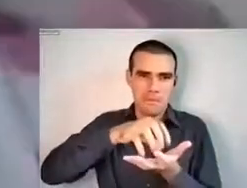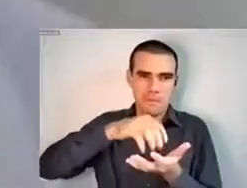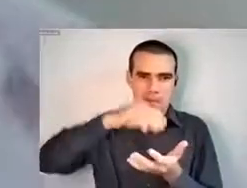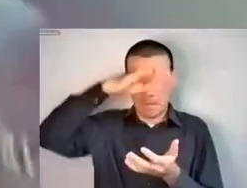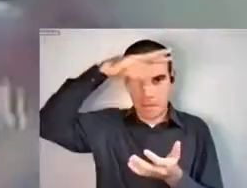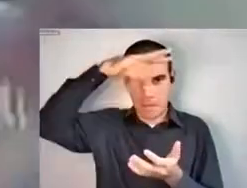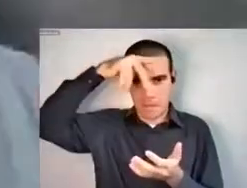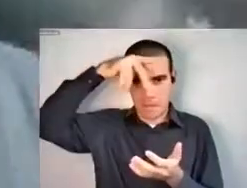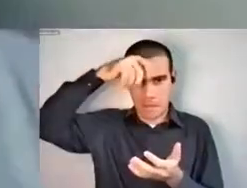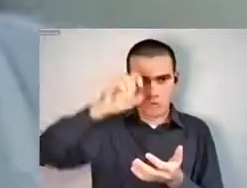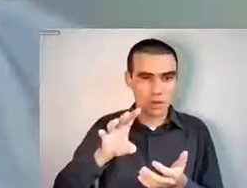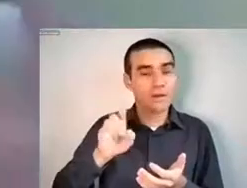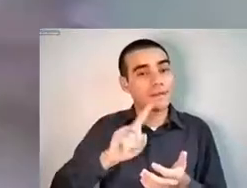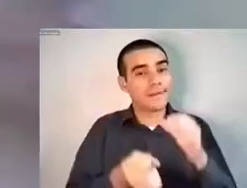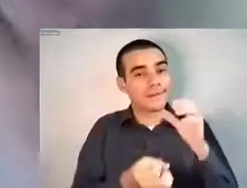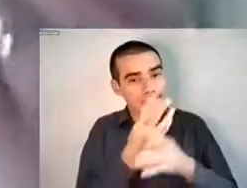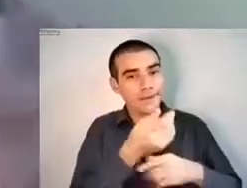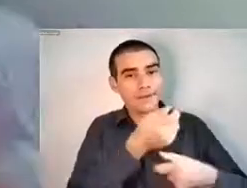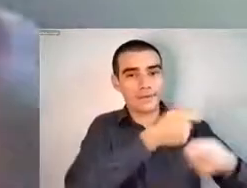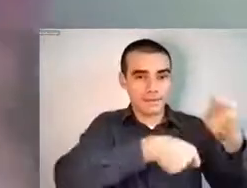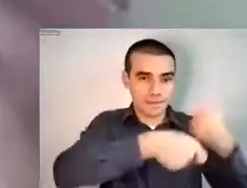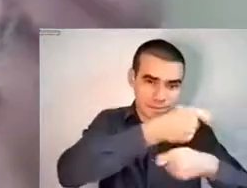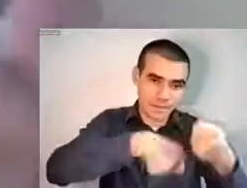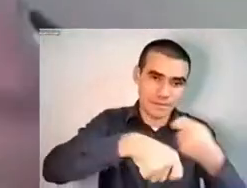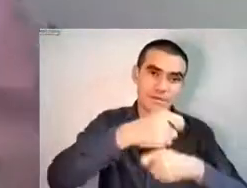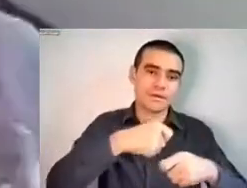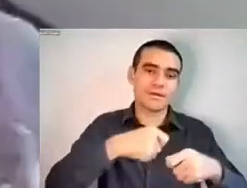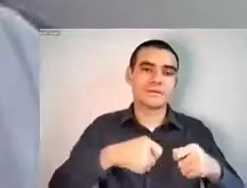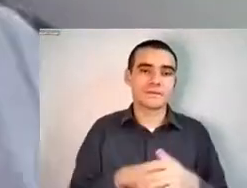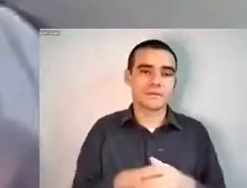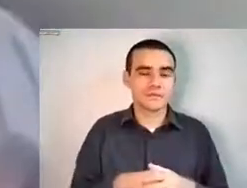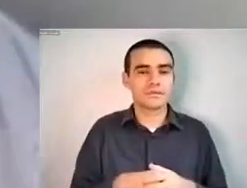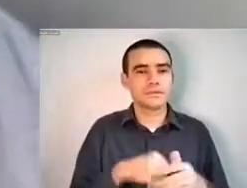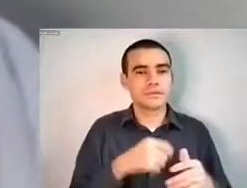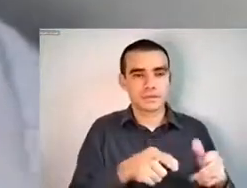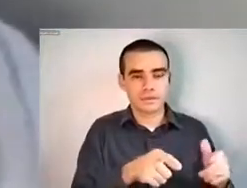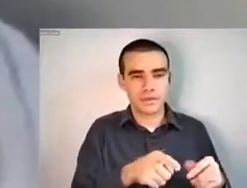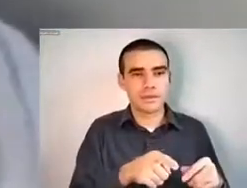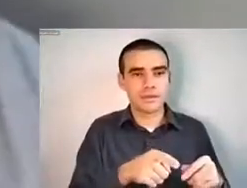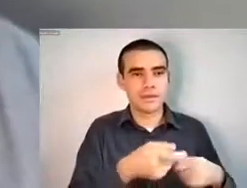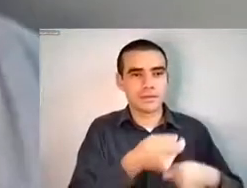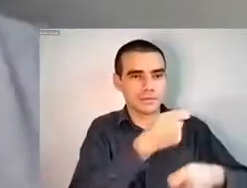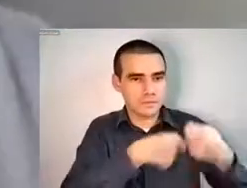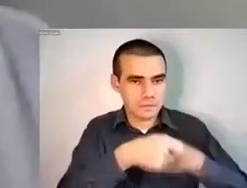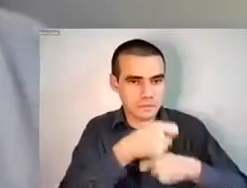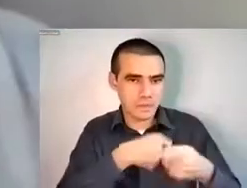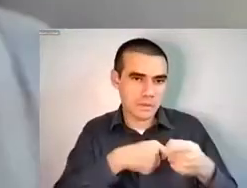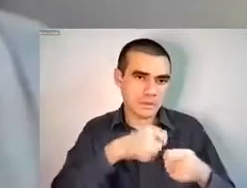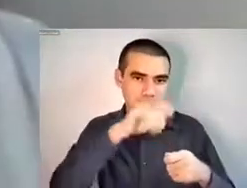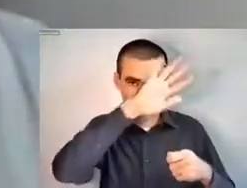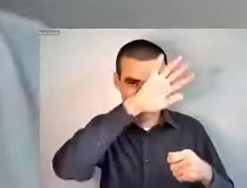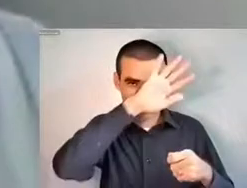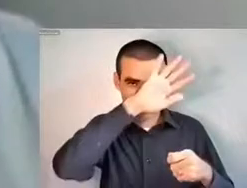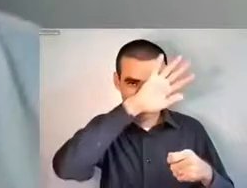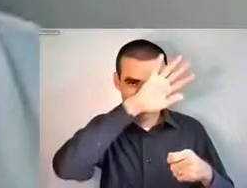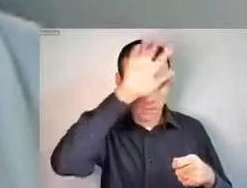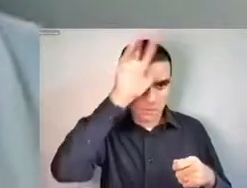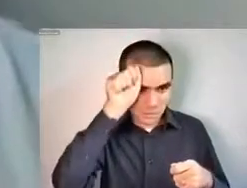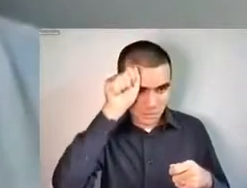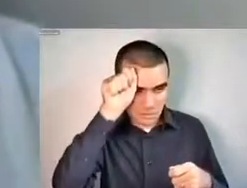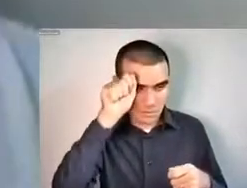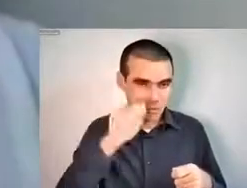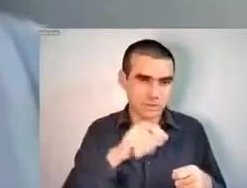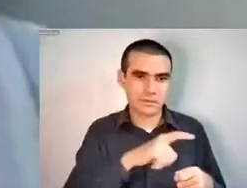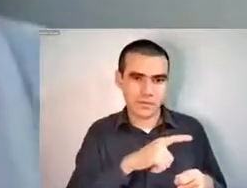from the capital, if we don't create businesses to potentialize this mechanism of generation of businesses,